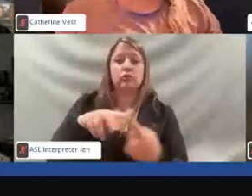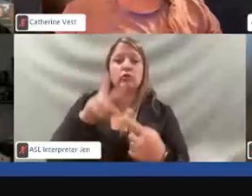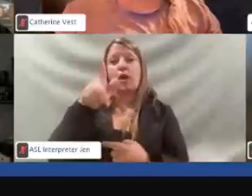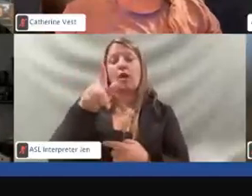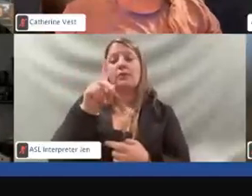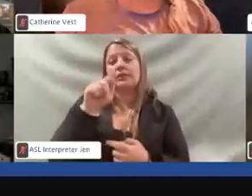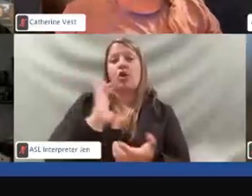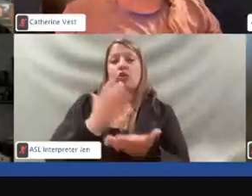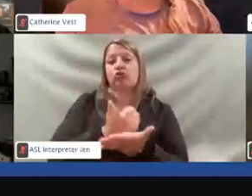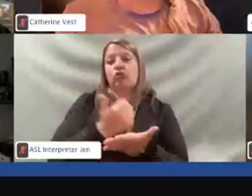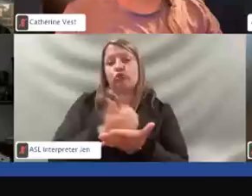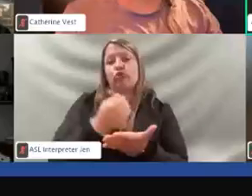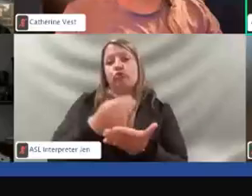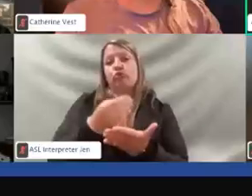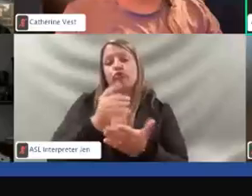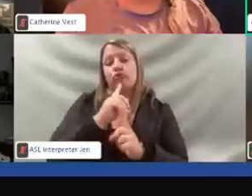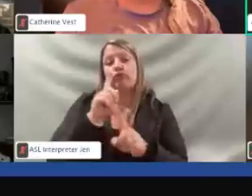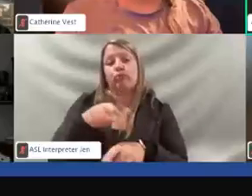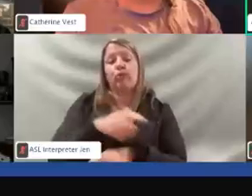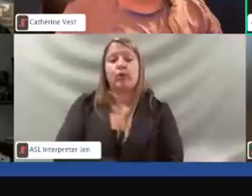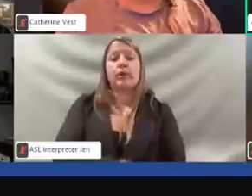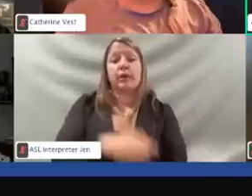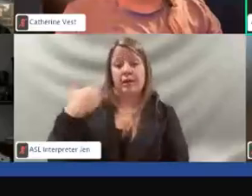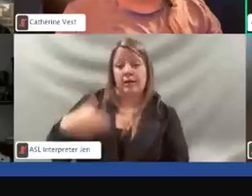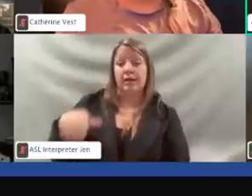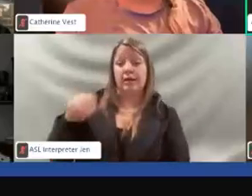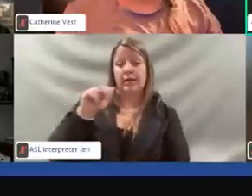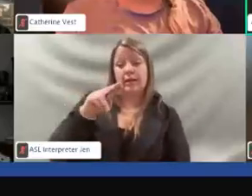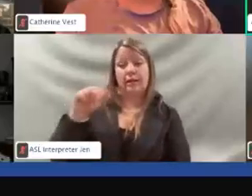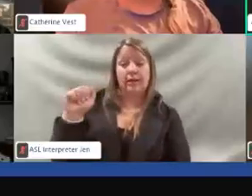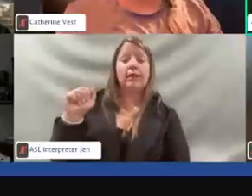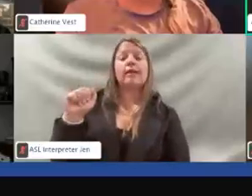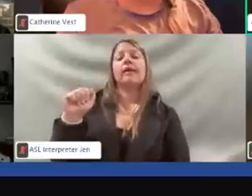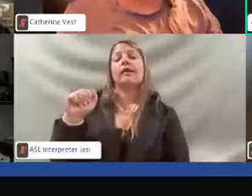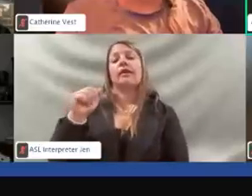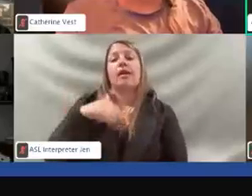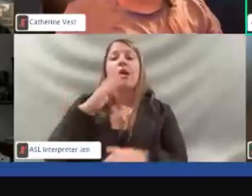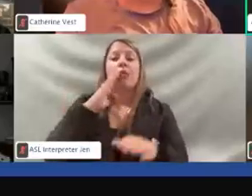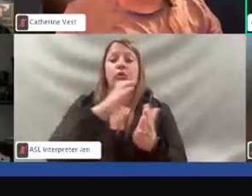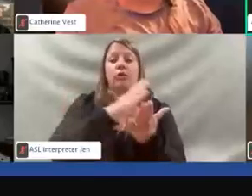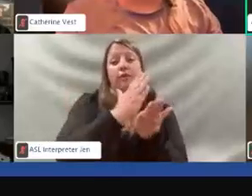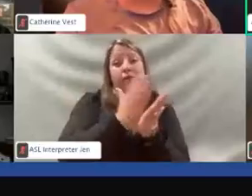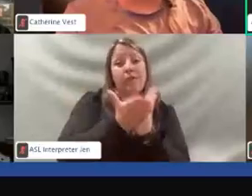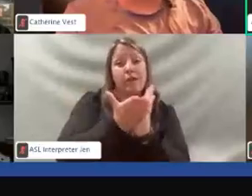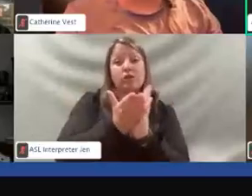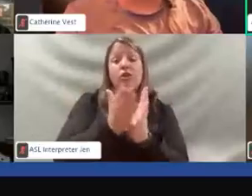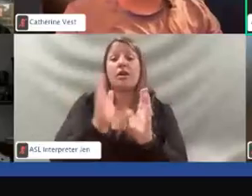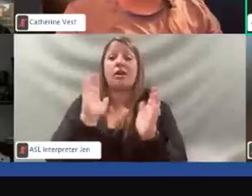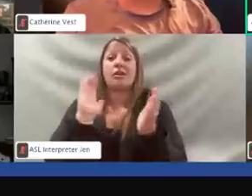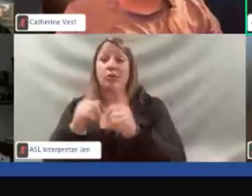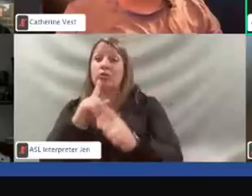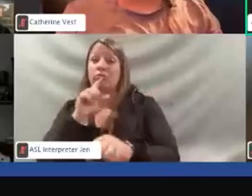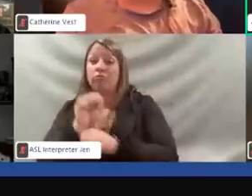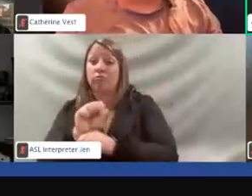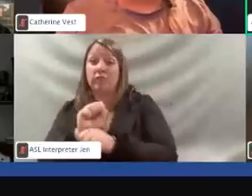treasurer report. Hi, this is Anna, and I'm going to do budget versus actuals This